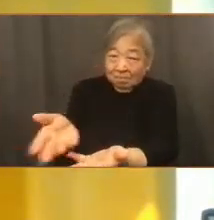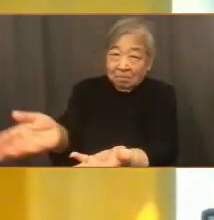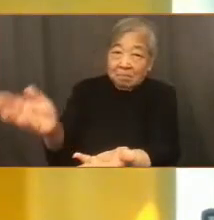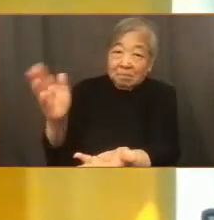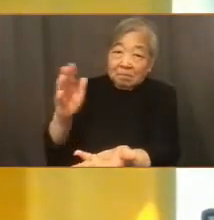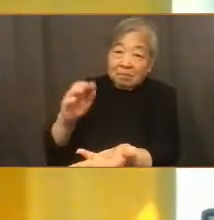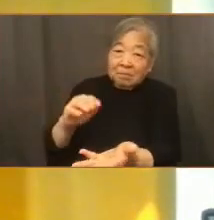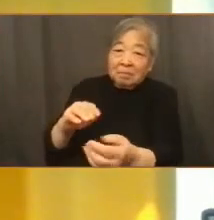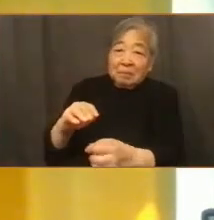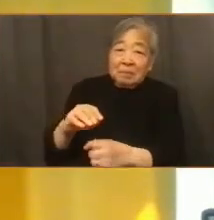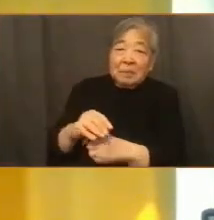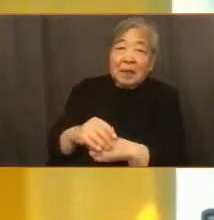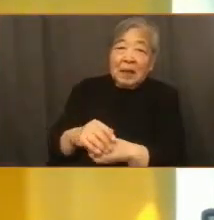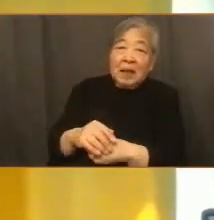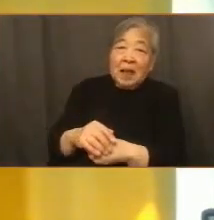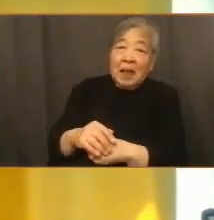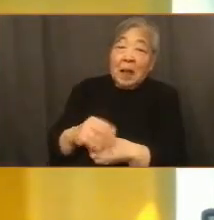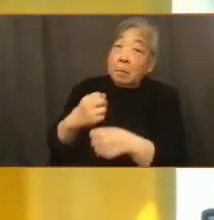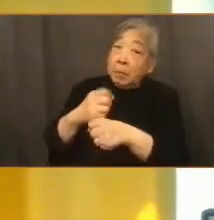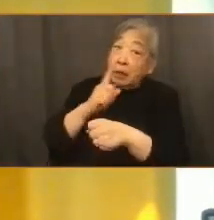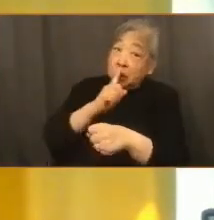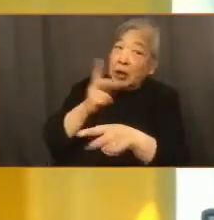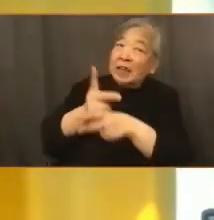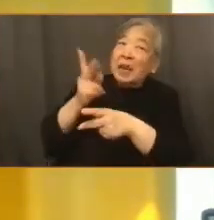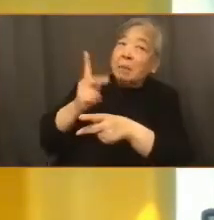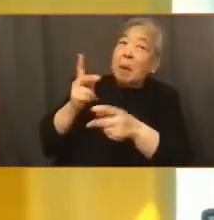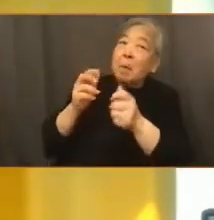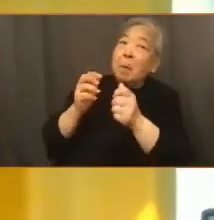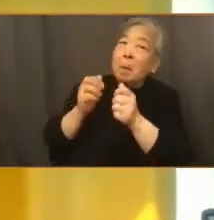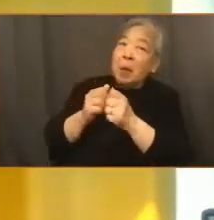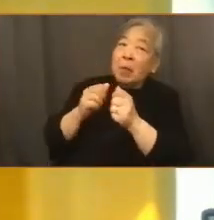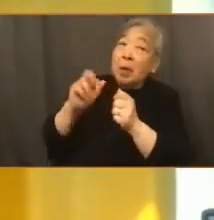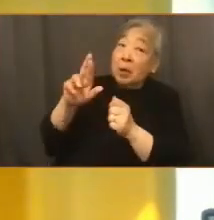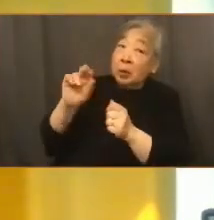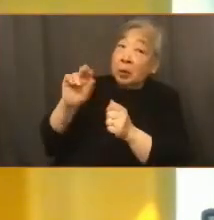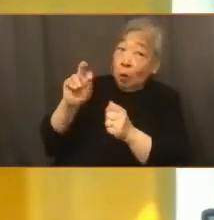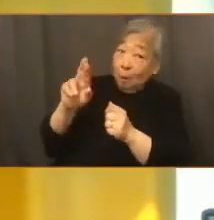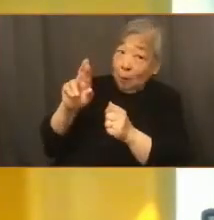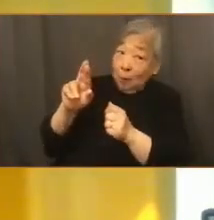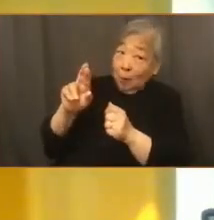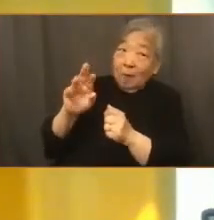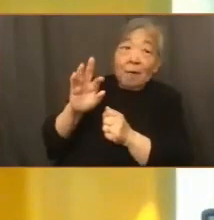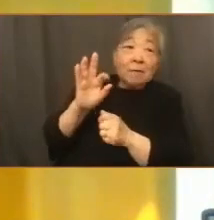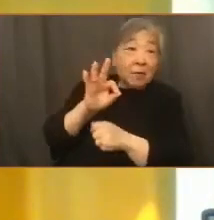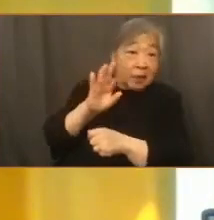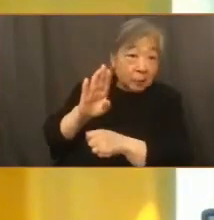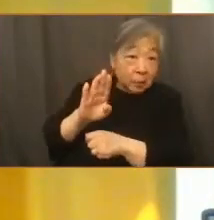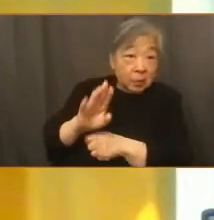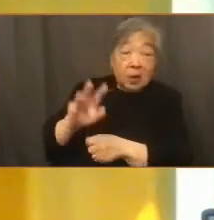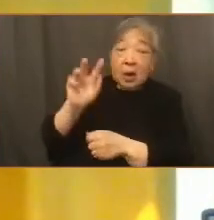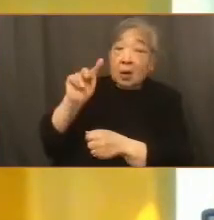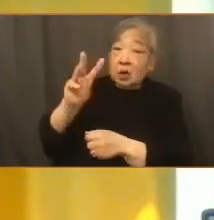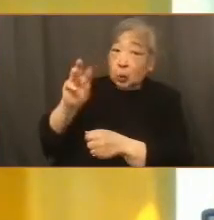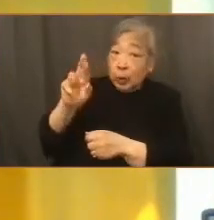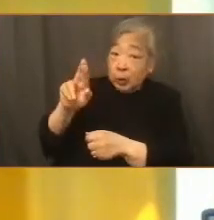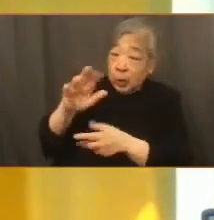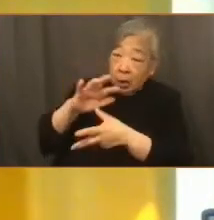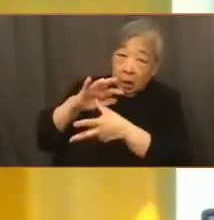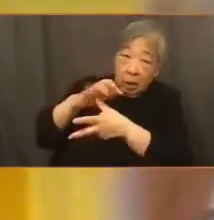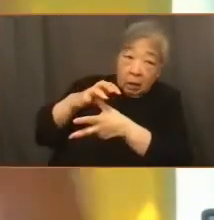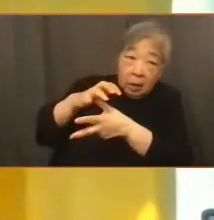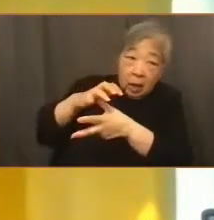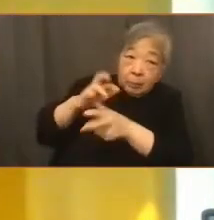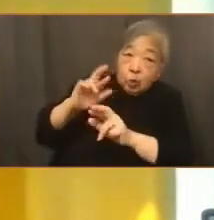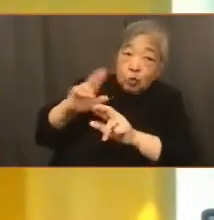dragonfly.jhuapl.edu. Be sure to keep up with the Perseverance rover as well on Facebook and Twitter, as the helicopter moves into this new